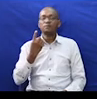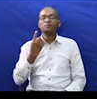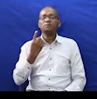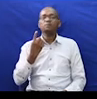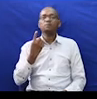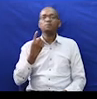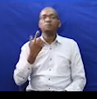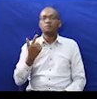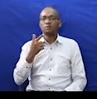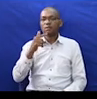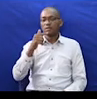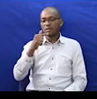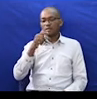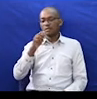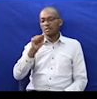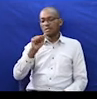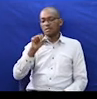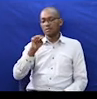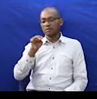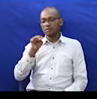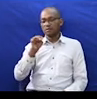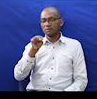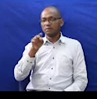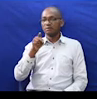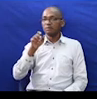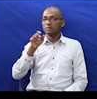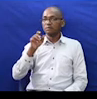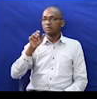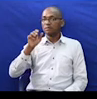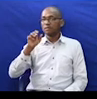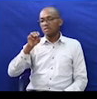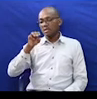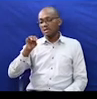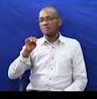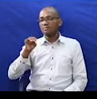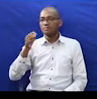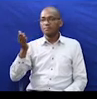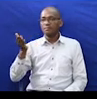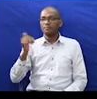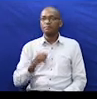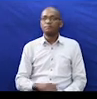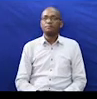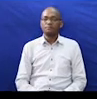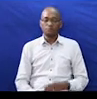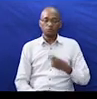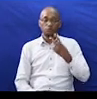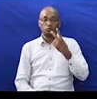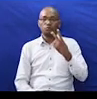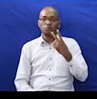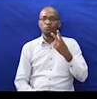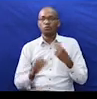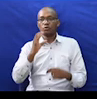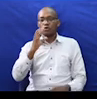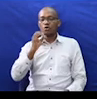the tangent of angle M, tan M. Number 2, cosine of